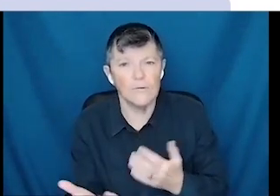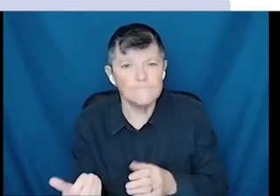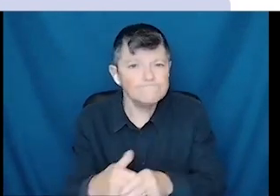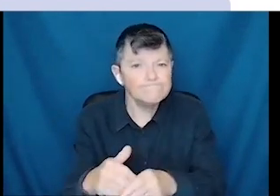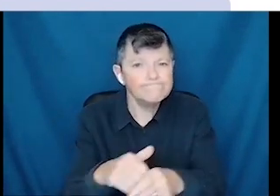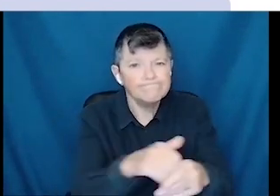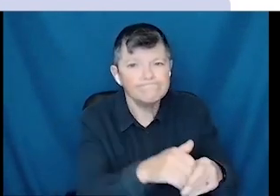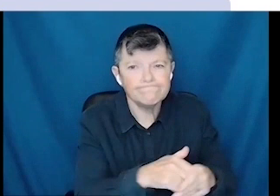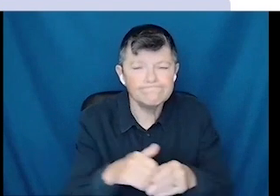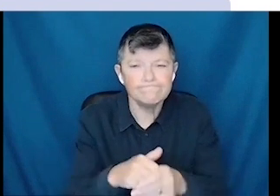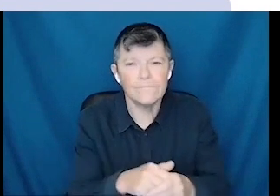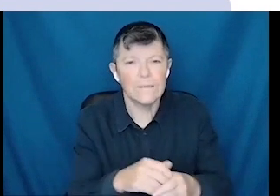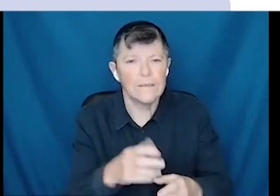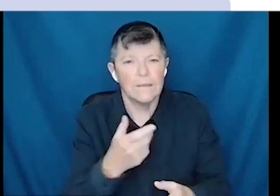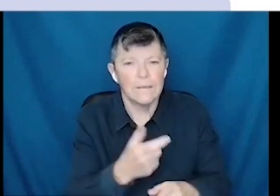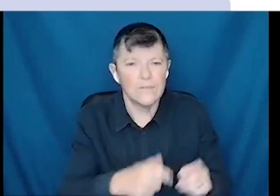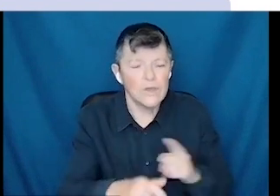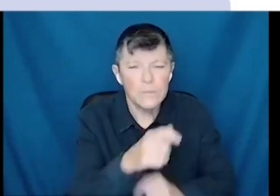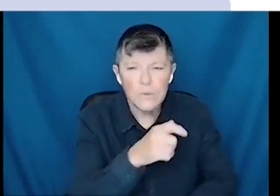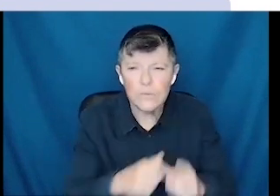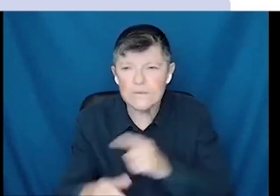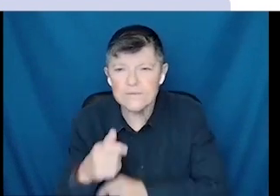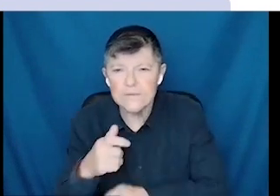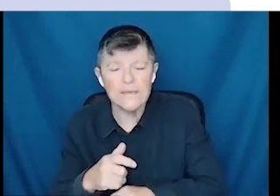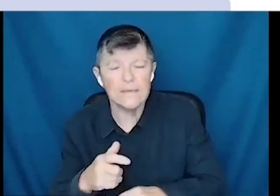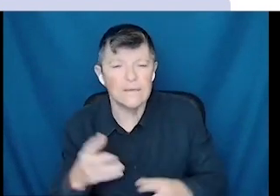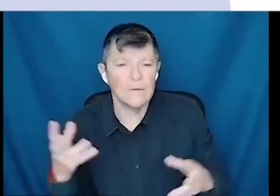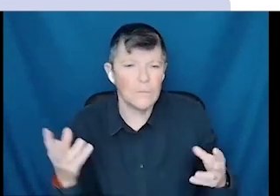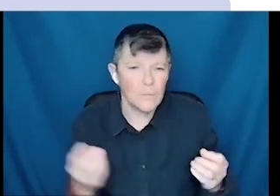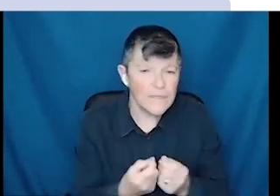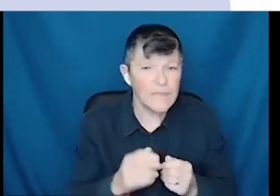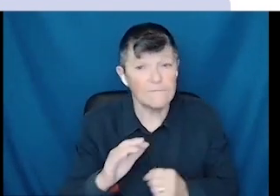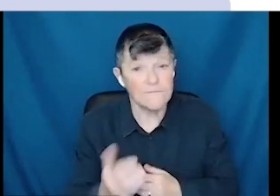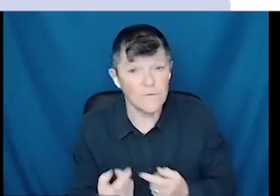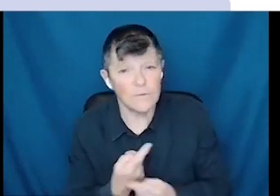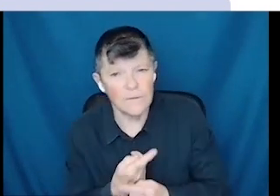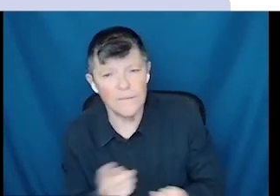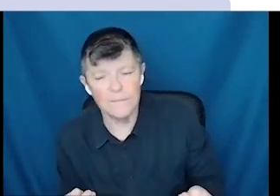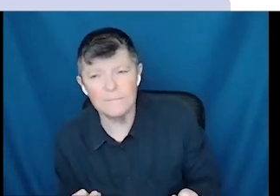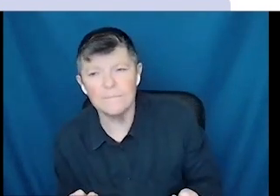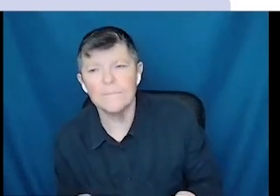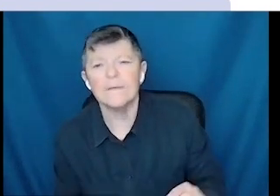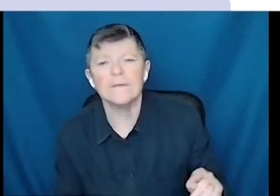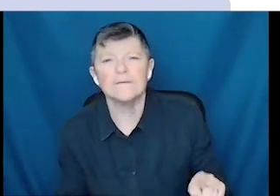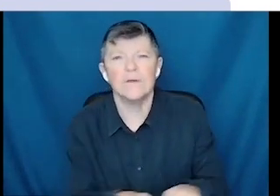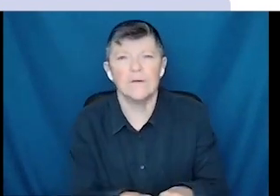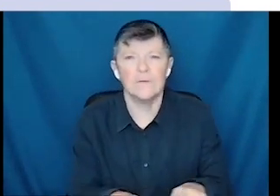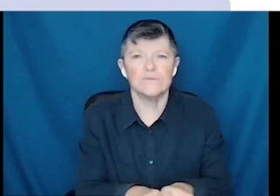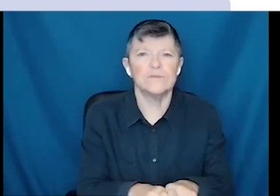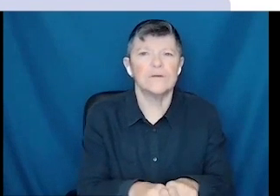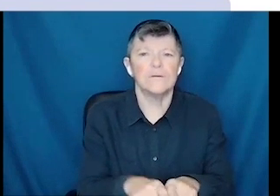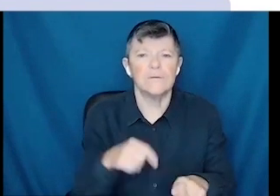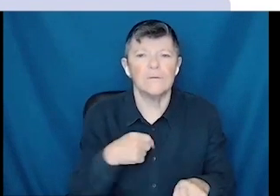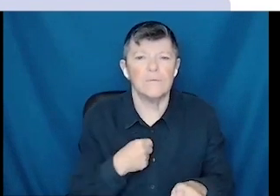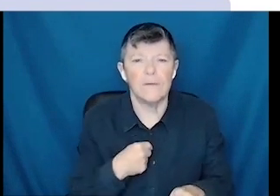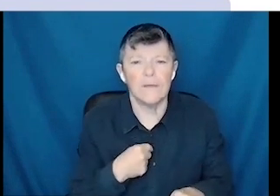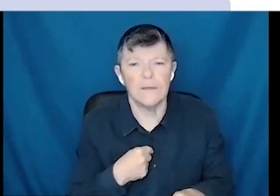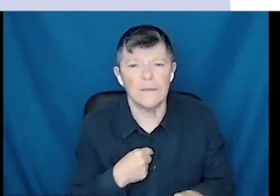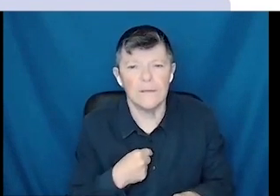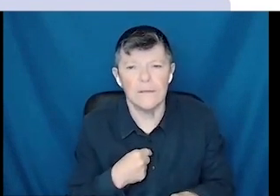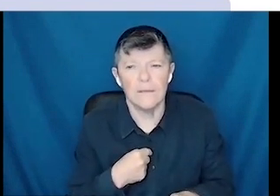the community. So this is also here where I believe this sort of formal